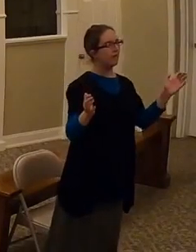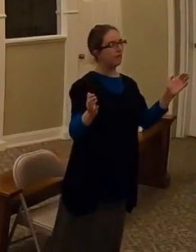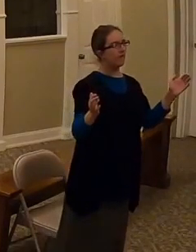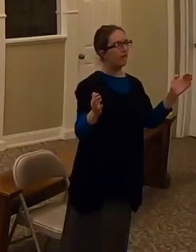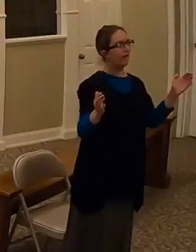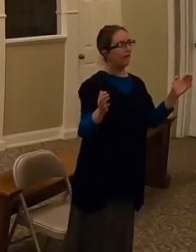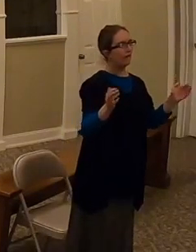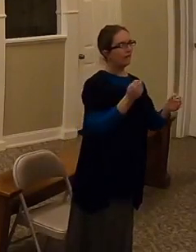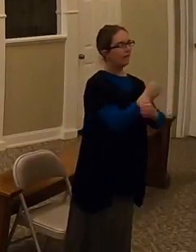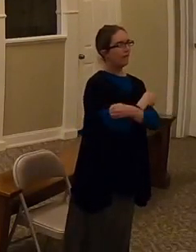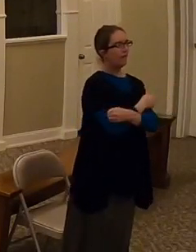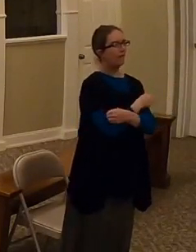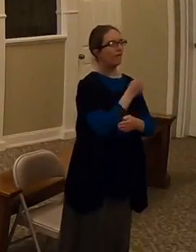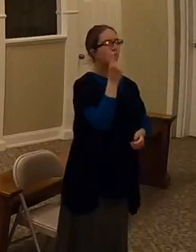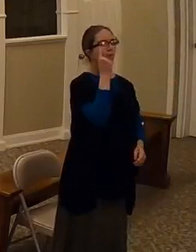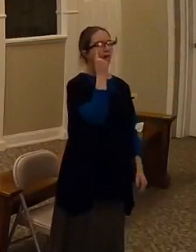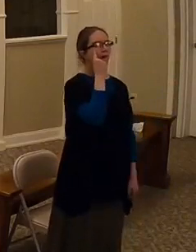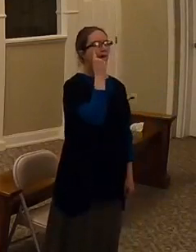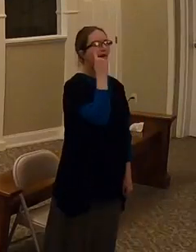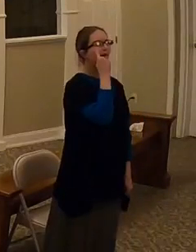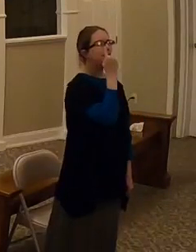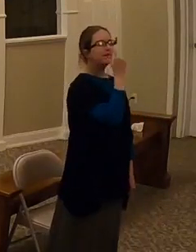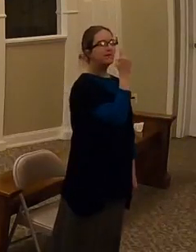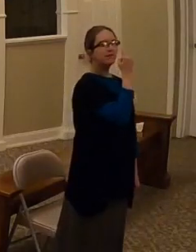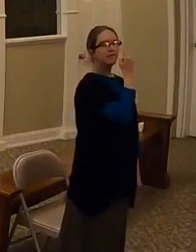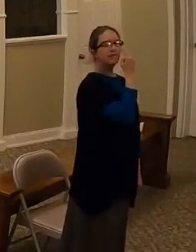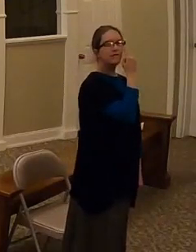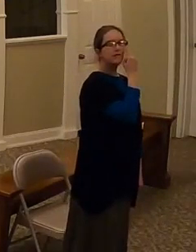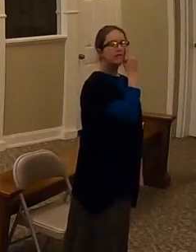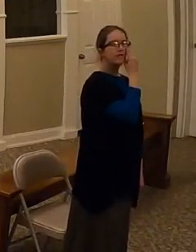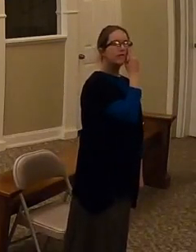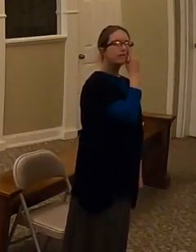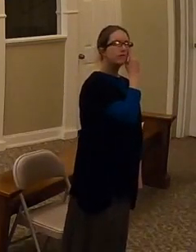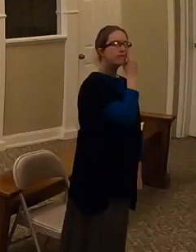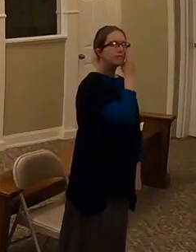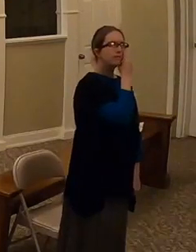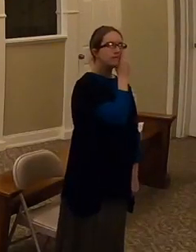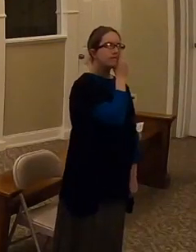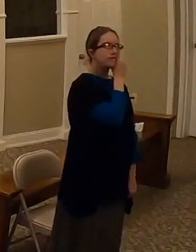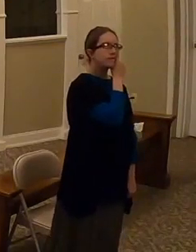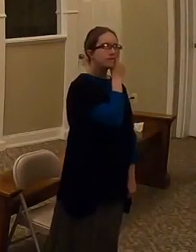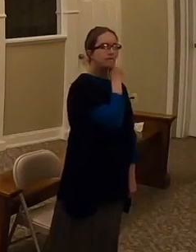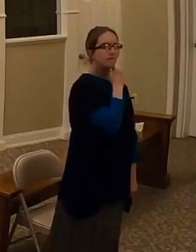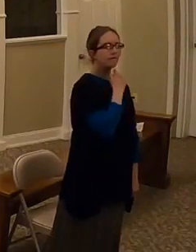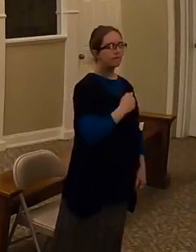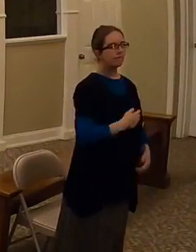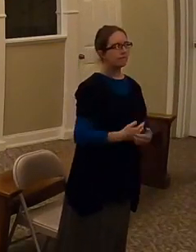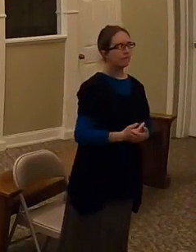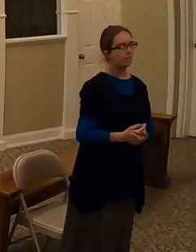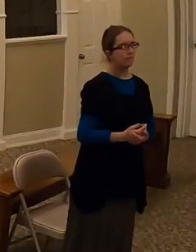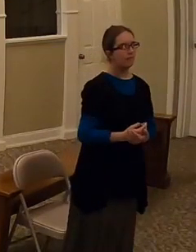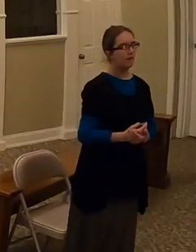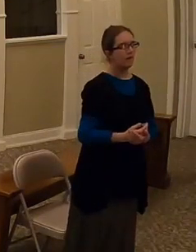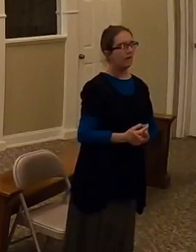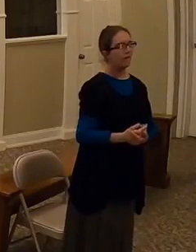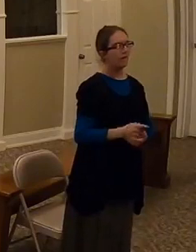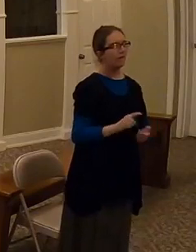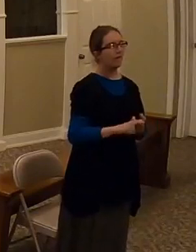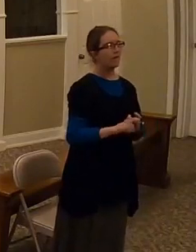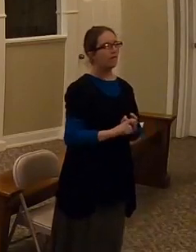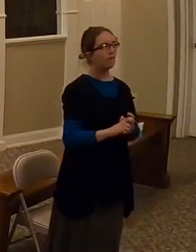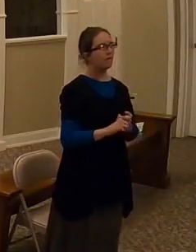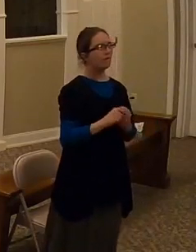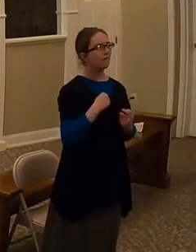My God, my God, my God, my God, my God, hallelujah. Ole kaya la le bakaya ta